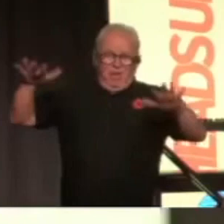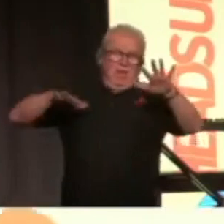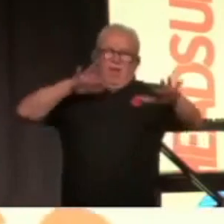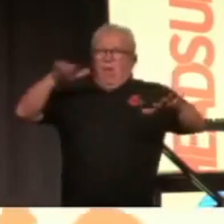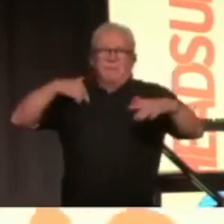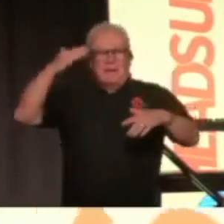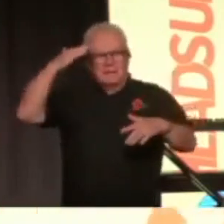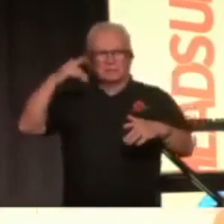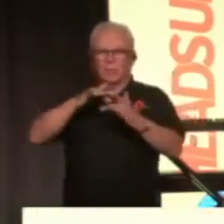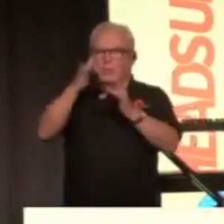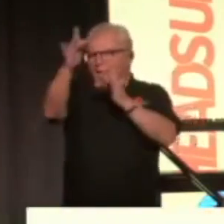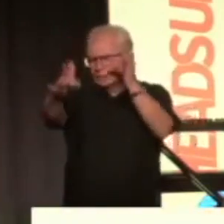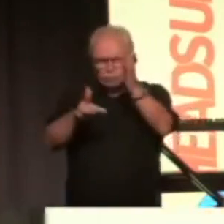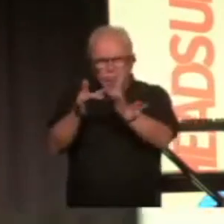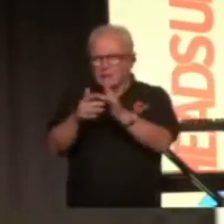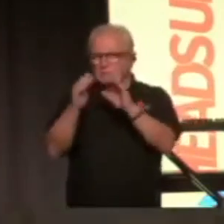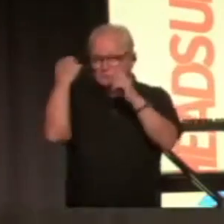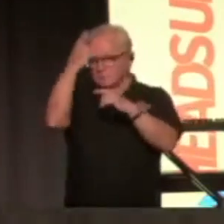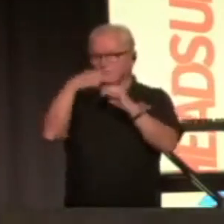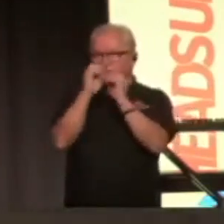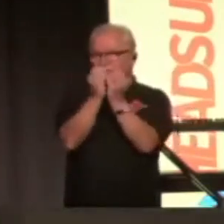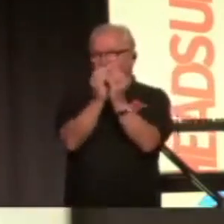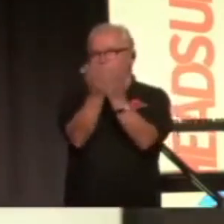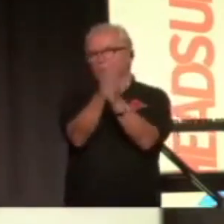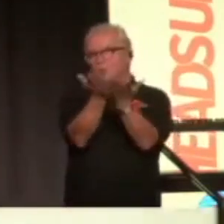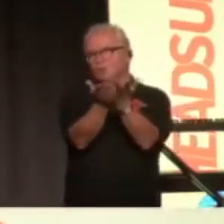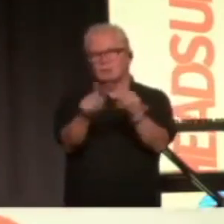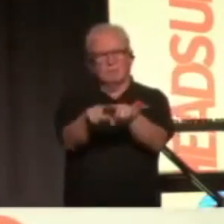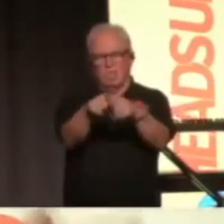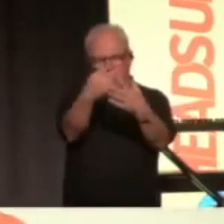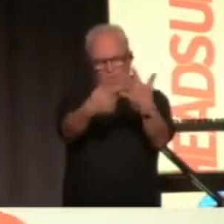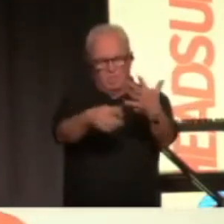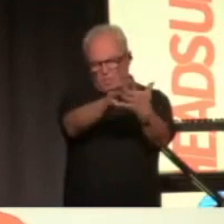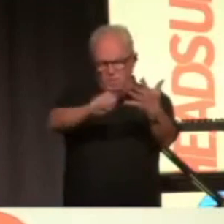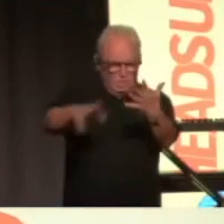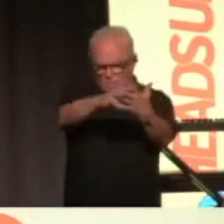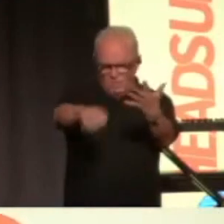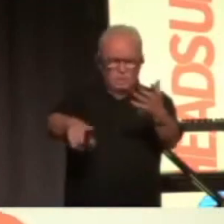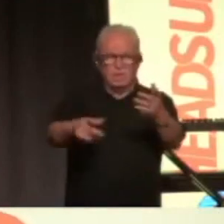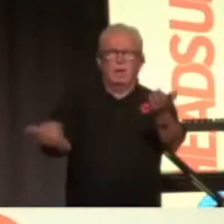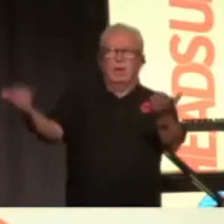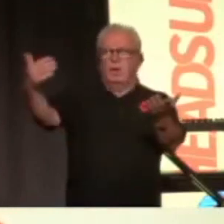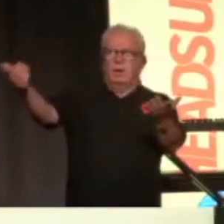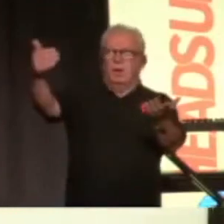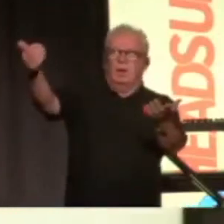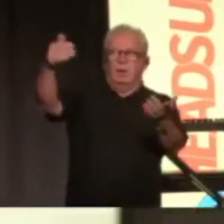And the internet and Facebook and all that stuff is just piling on.